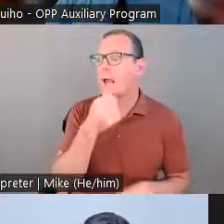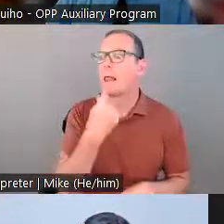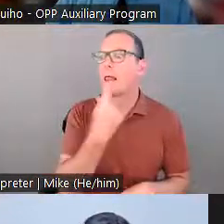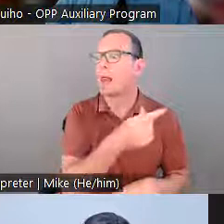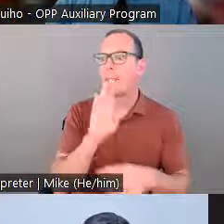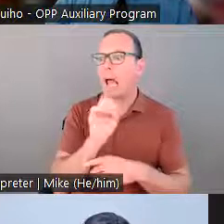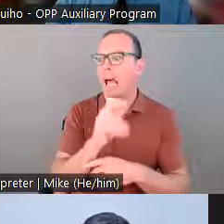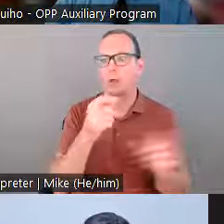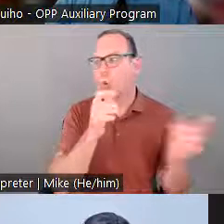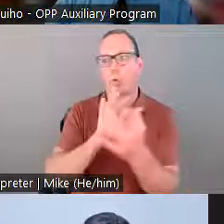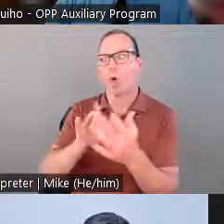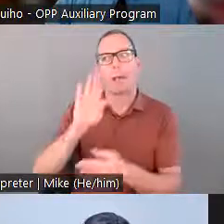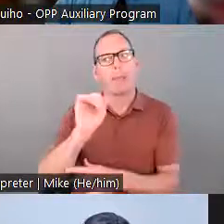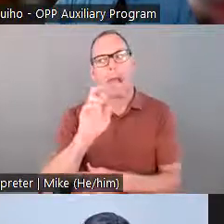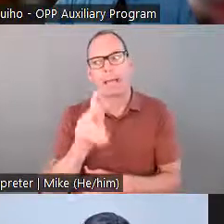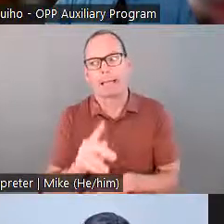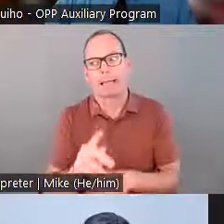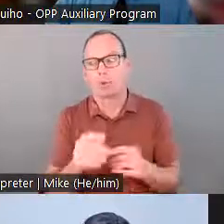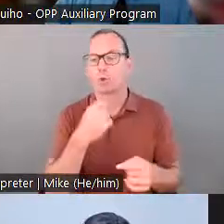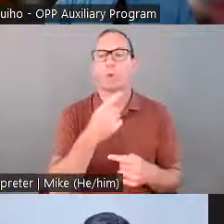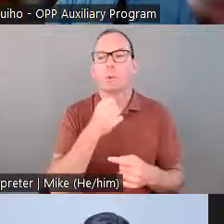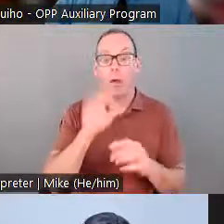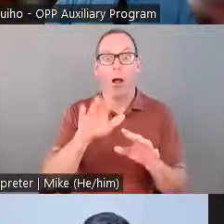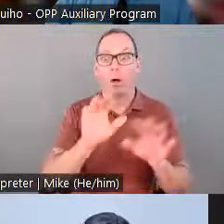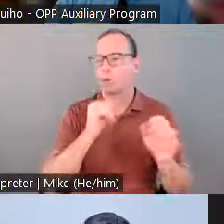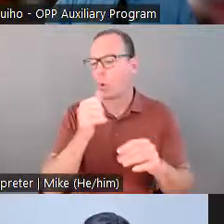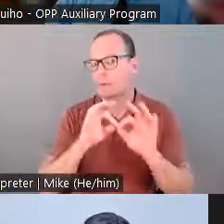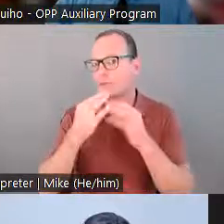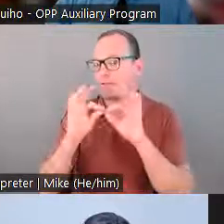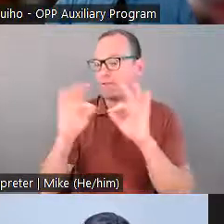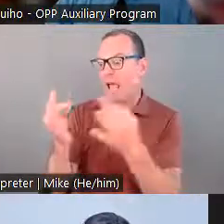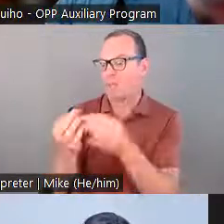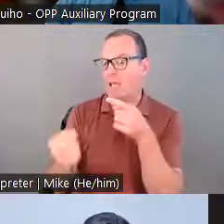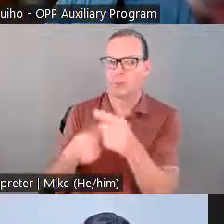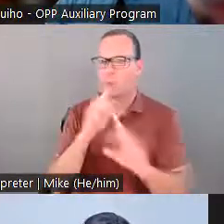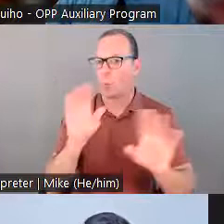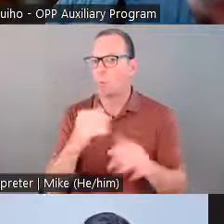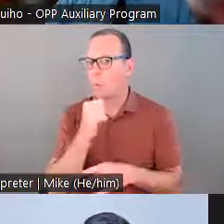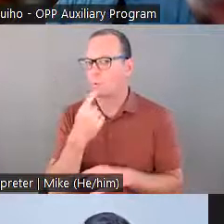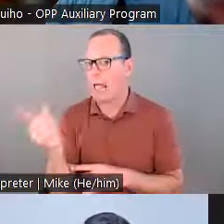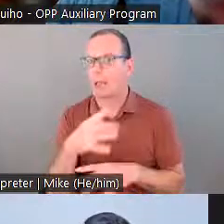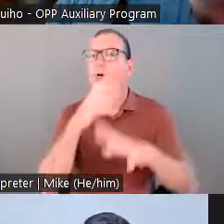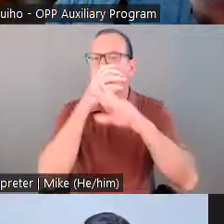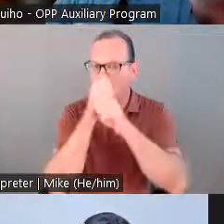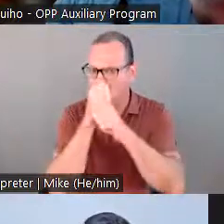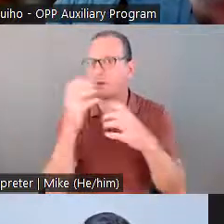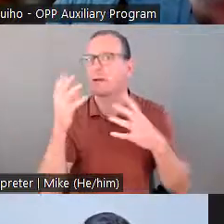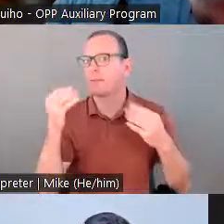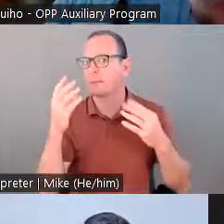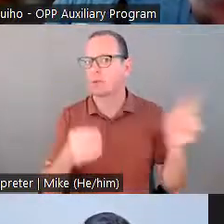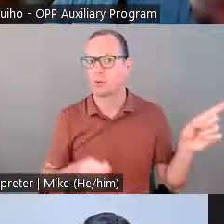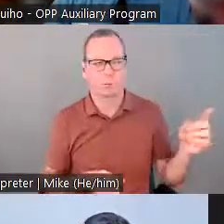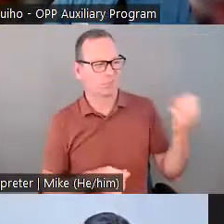on them, right? And don't tell your family members because this is a confidential investigation. We don't want you to talk about this to anybody.